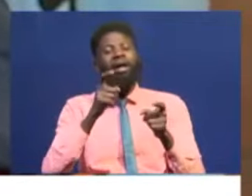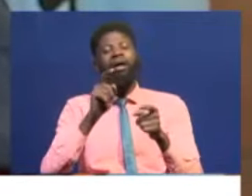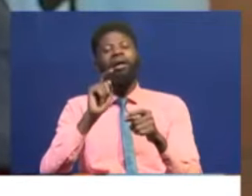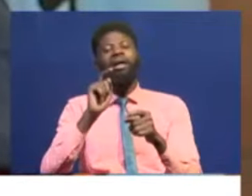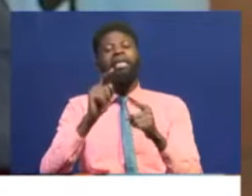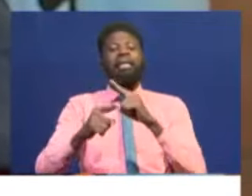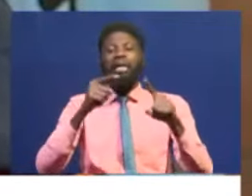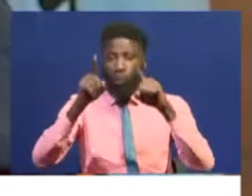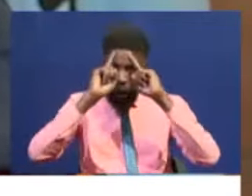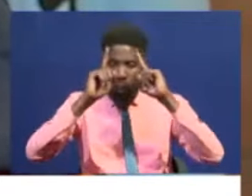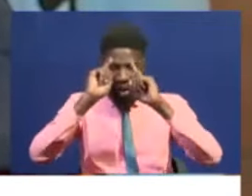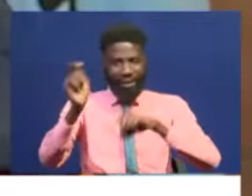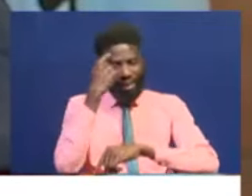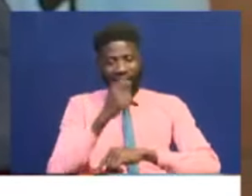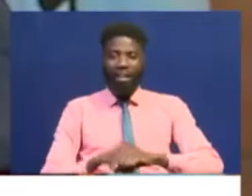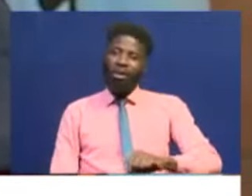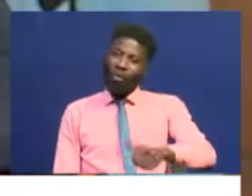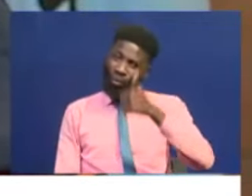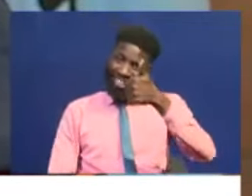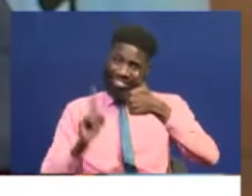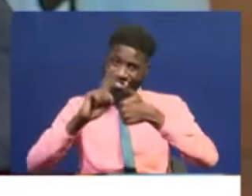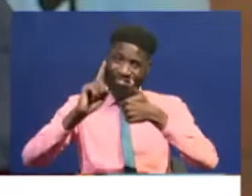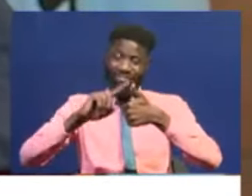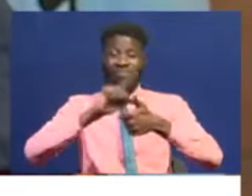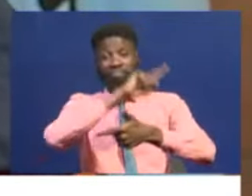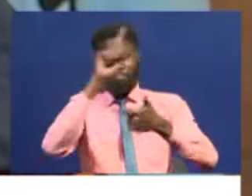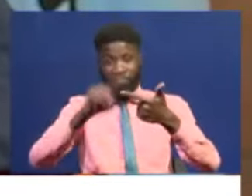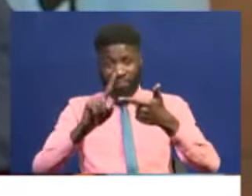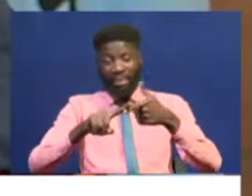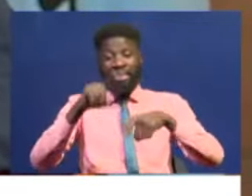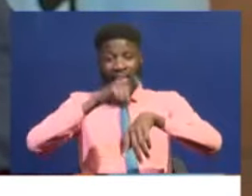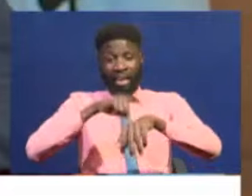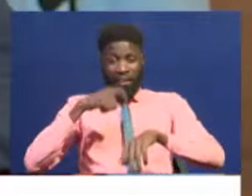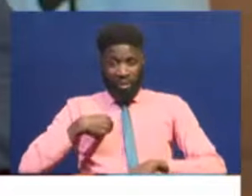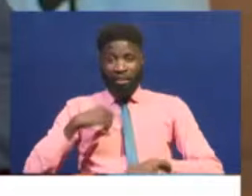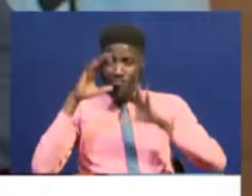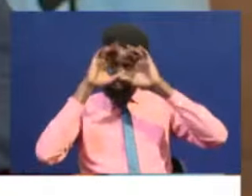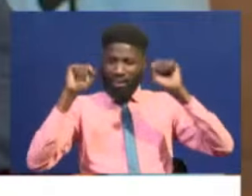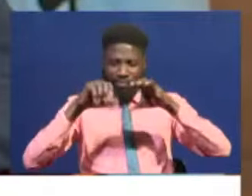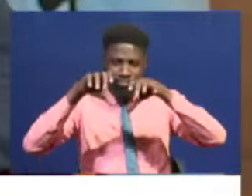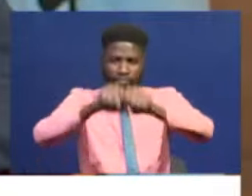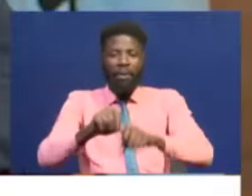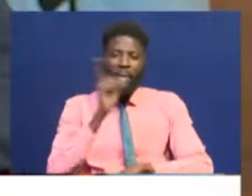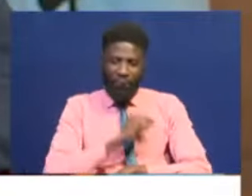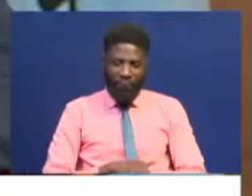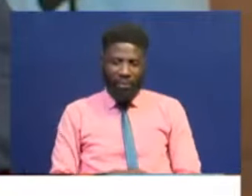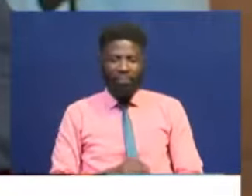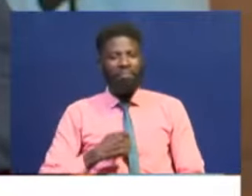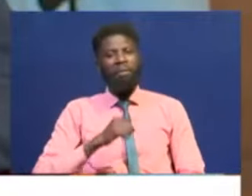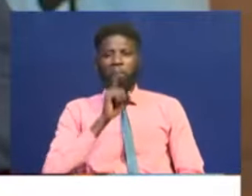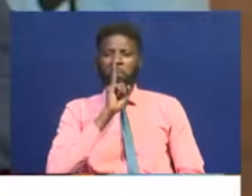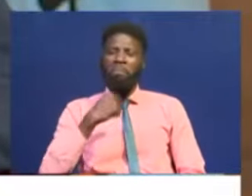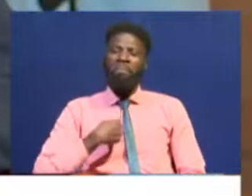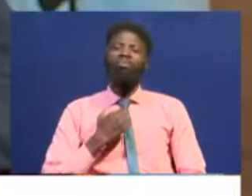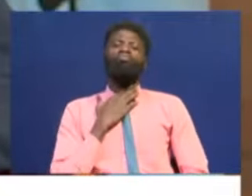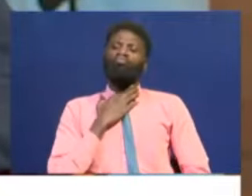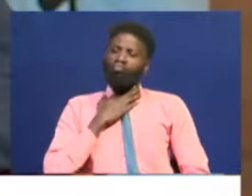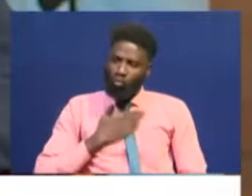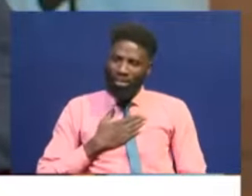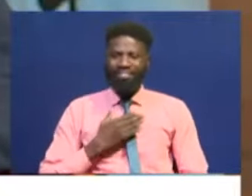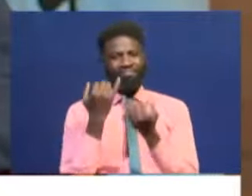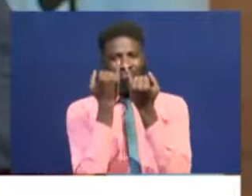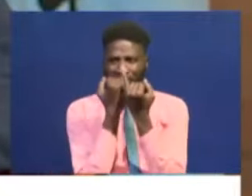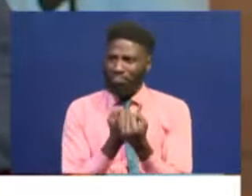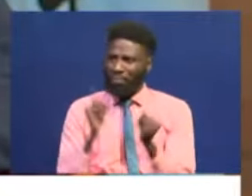one. Number two, when I came into office, I said I want an independent